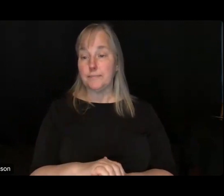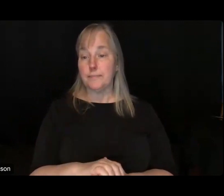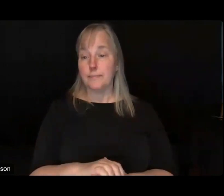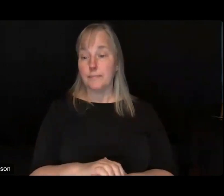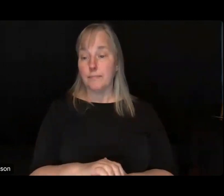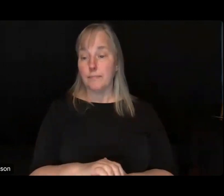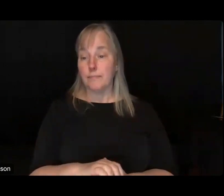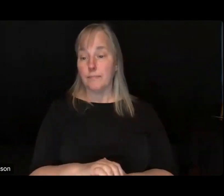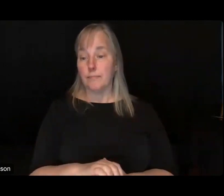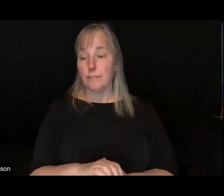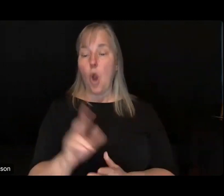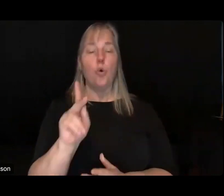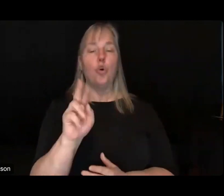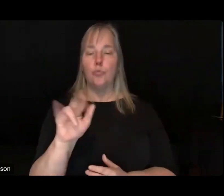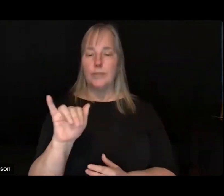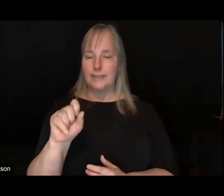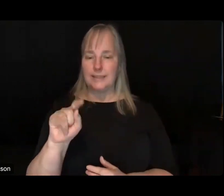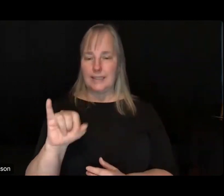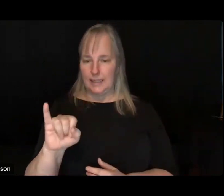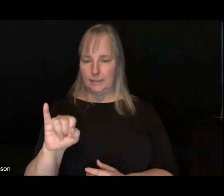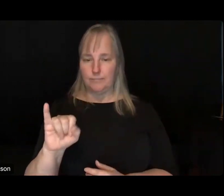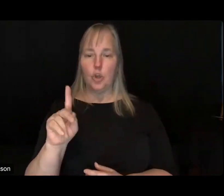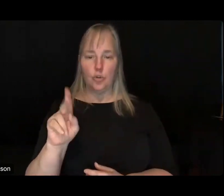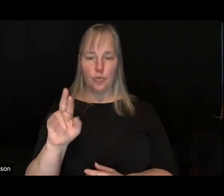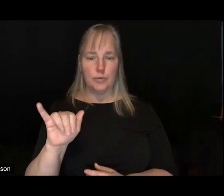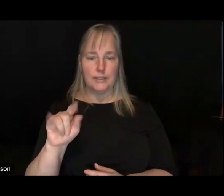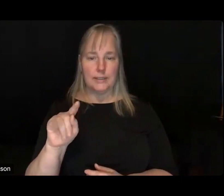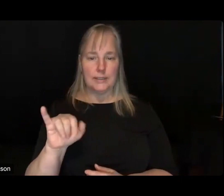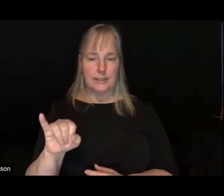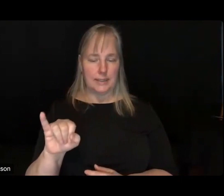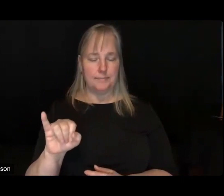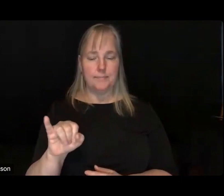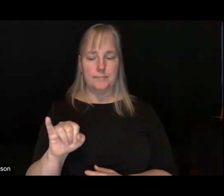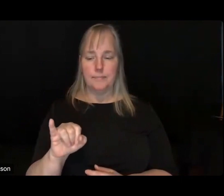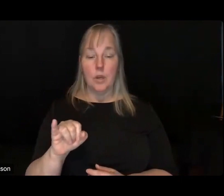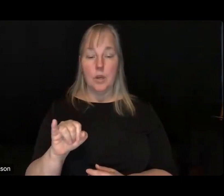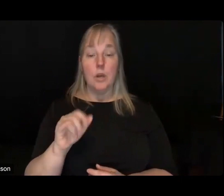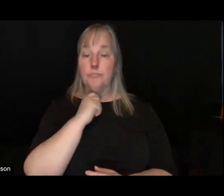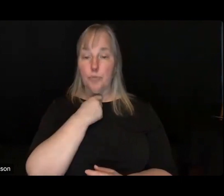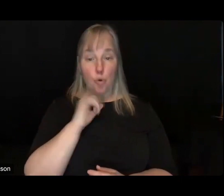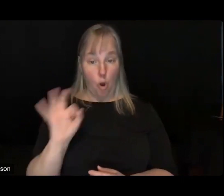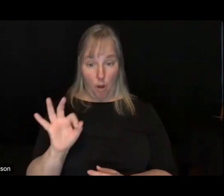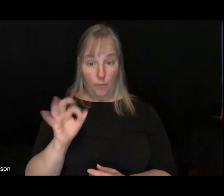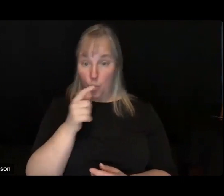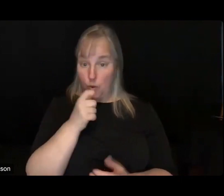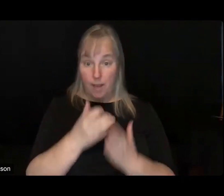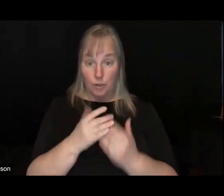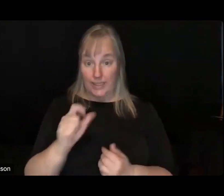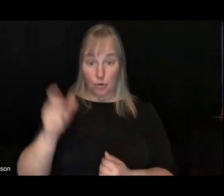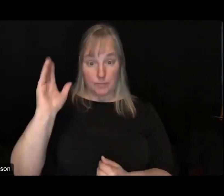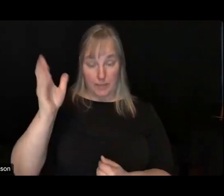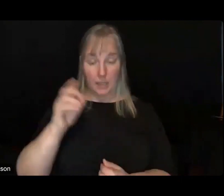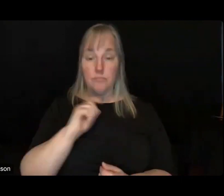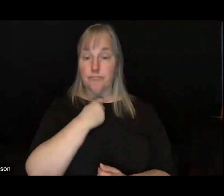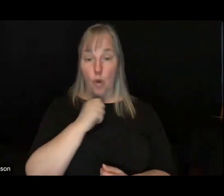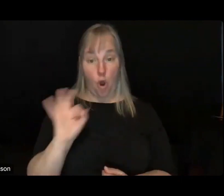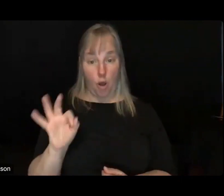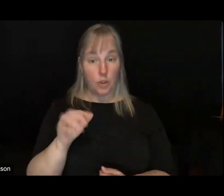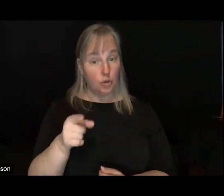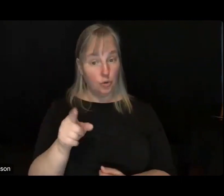so did you just unmute yourself, whoever needs to speak, then put your you should be able